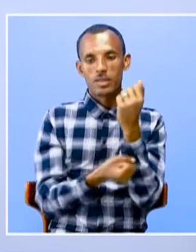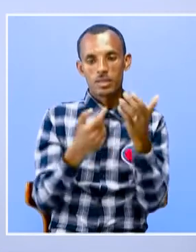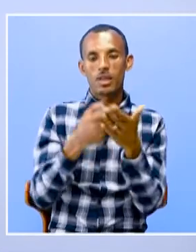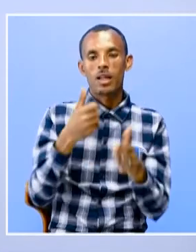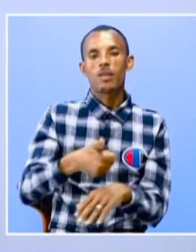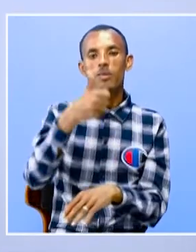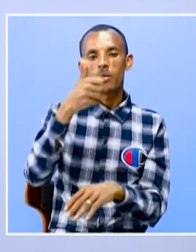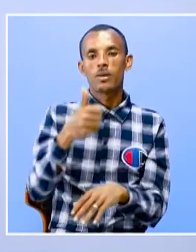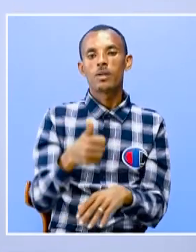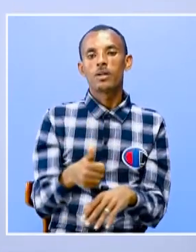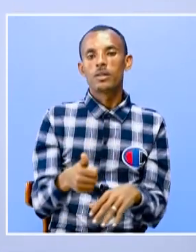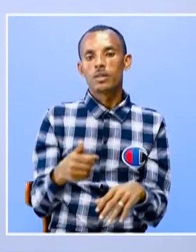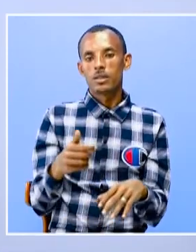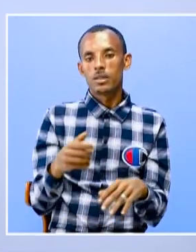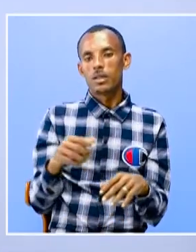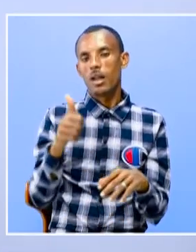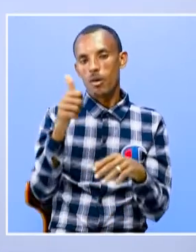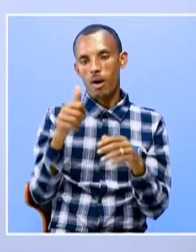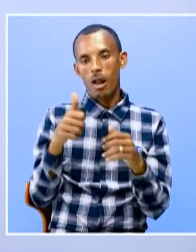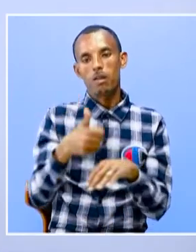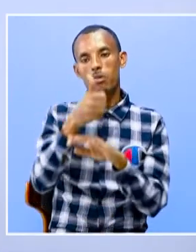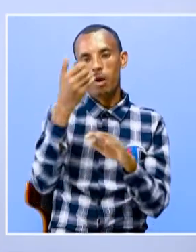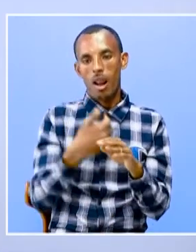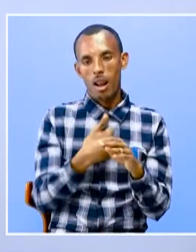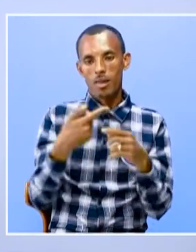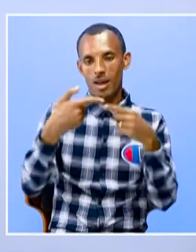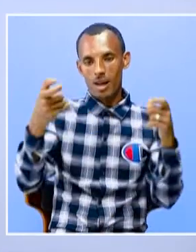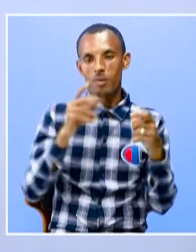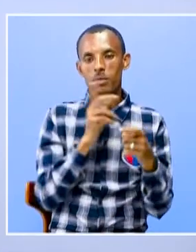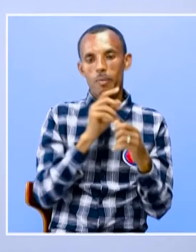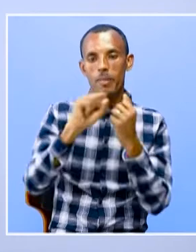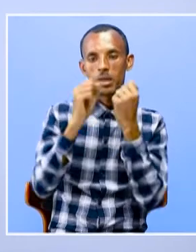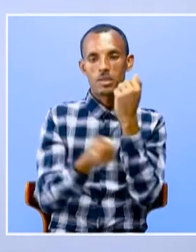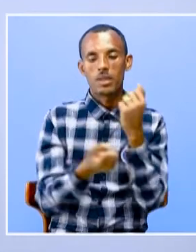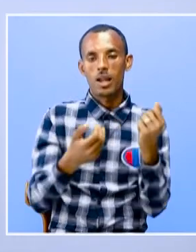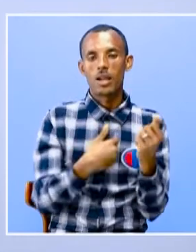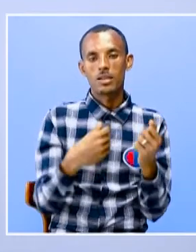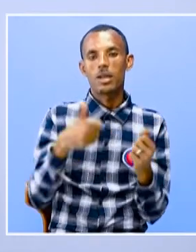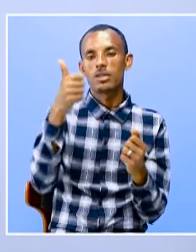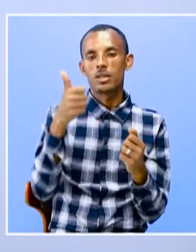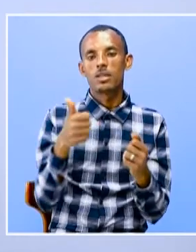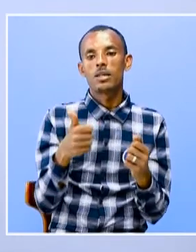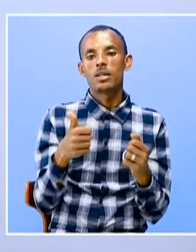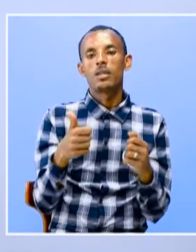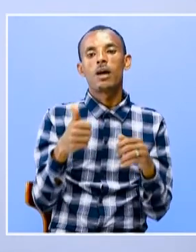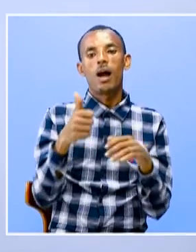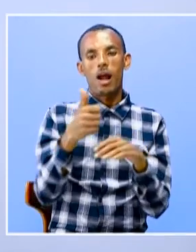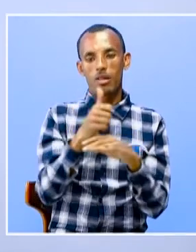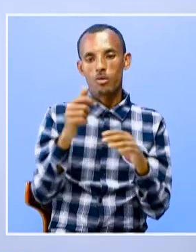If you take this as a base, this will be its altitude. If you take this as a base, this one will be altitude. So you